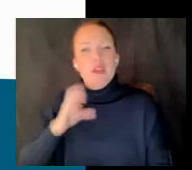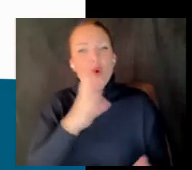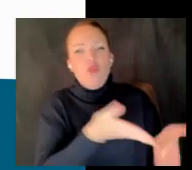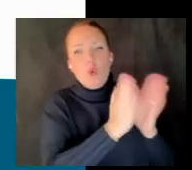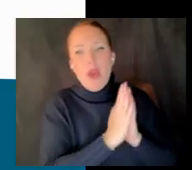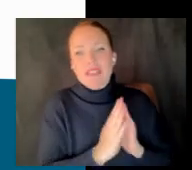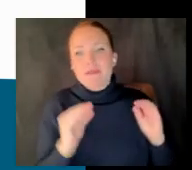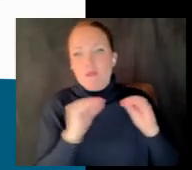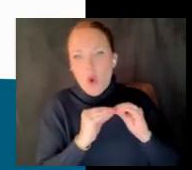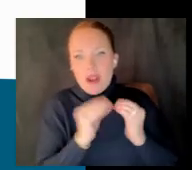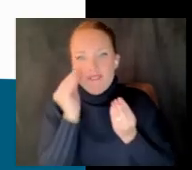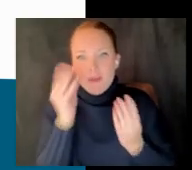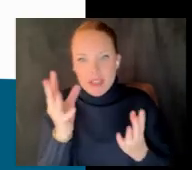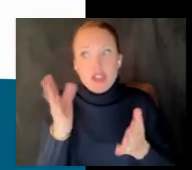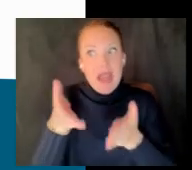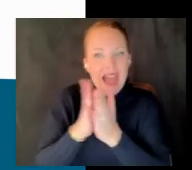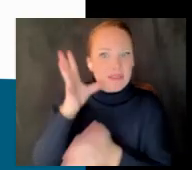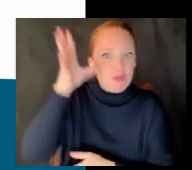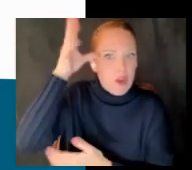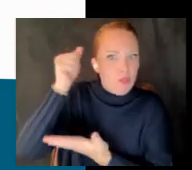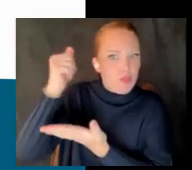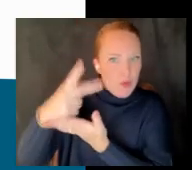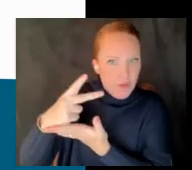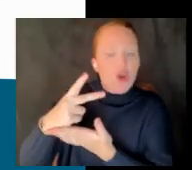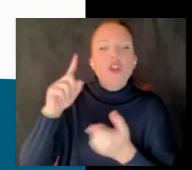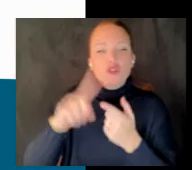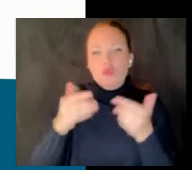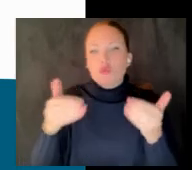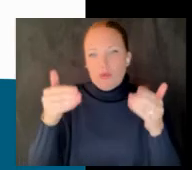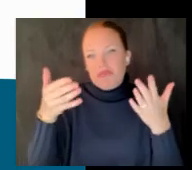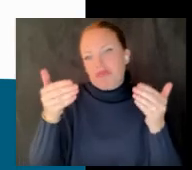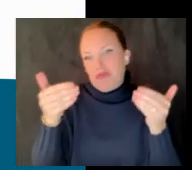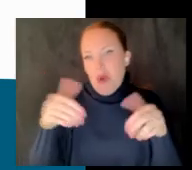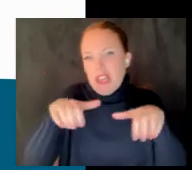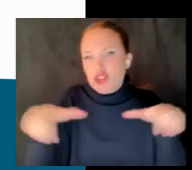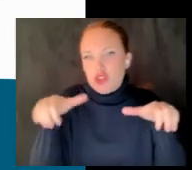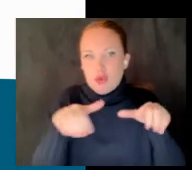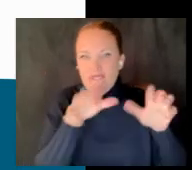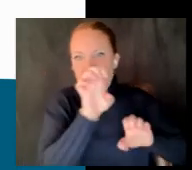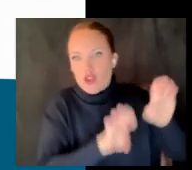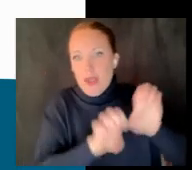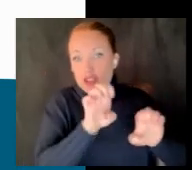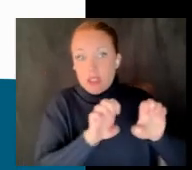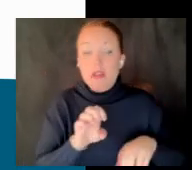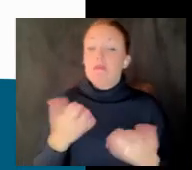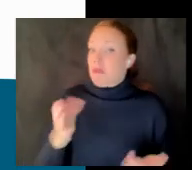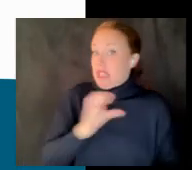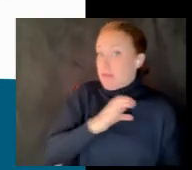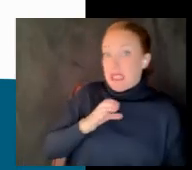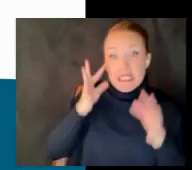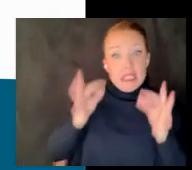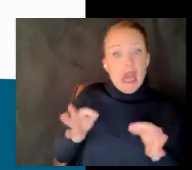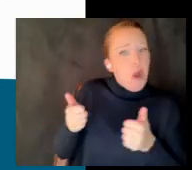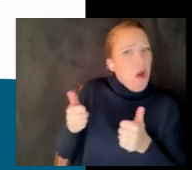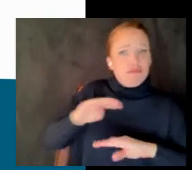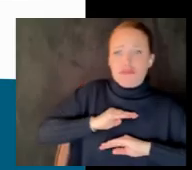and obtain parental consent to conduct the determined evaluations. If the committee determines that no additional data is